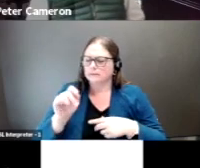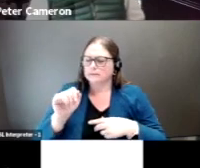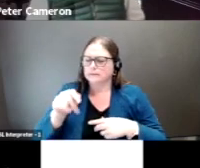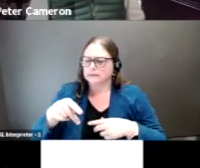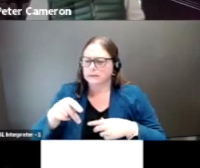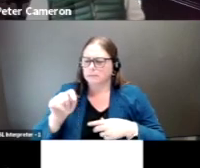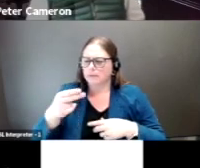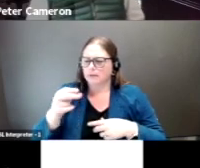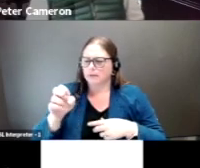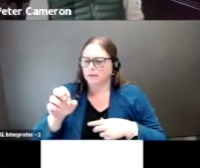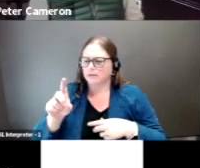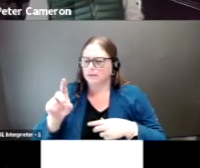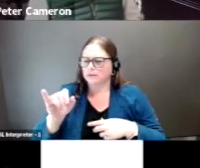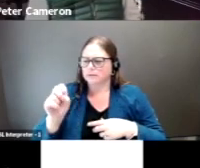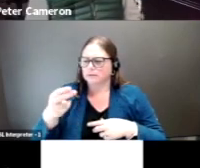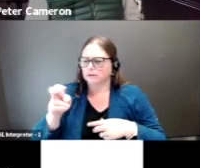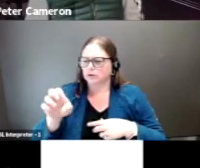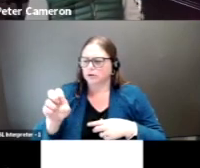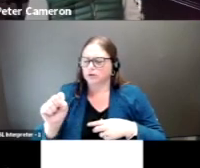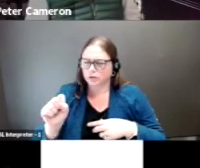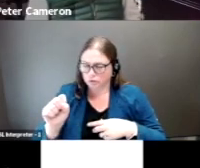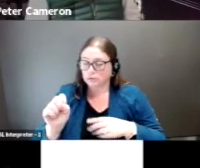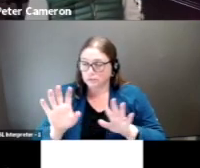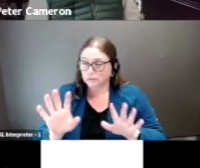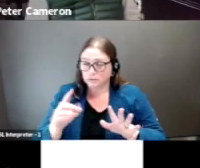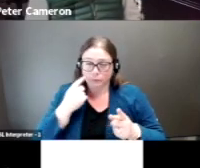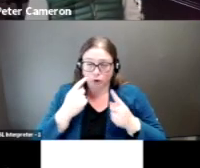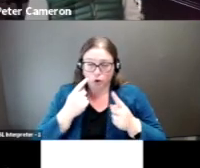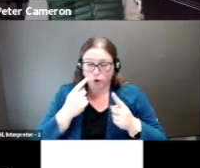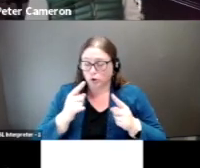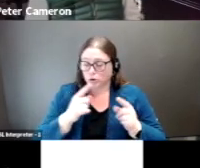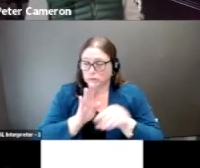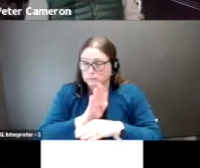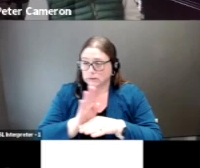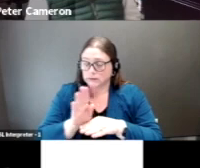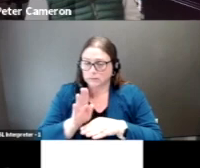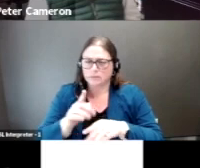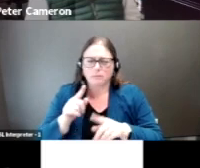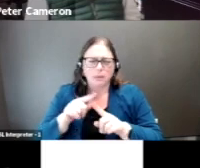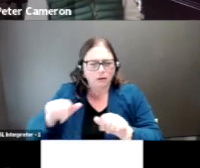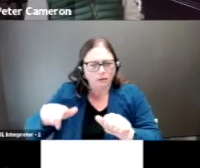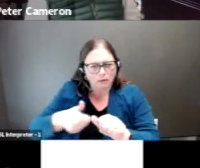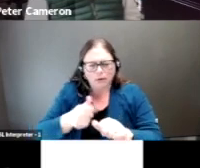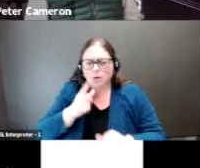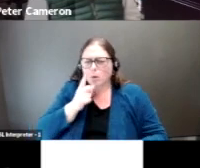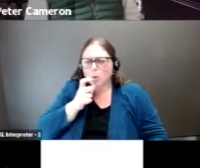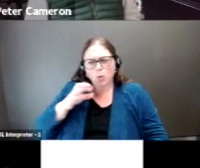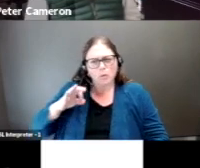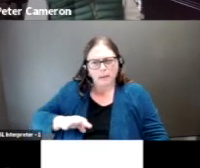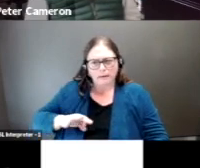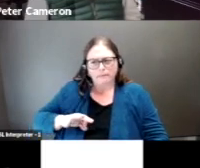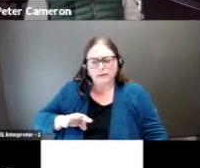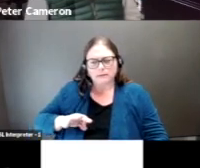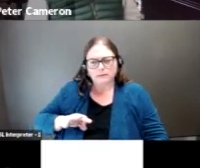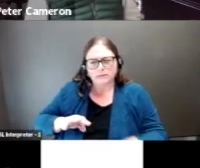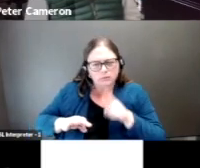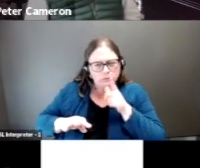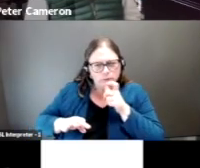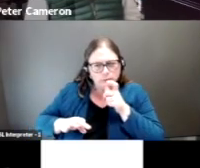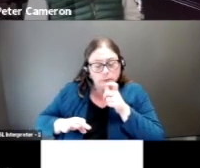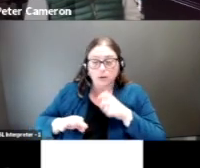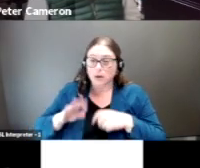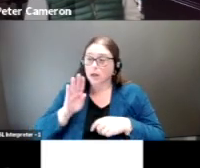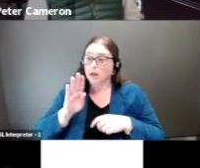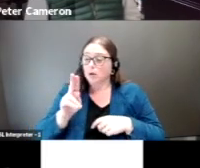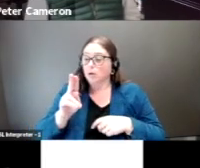is, who really benefits? They do provide a good service, Uber, say, but